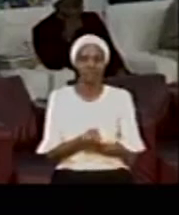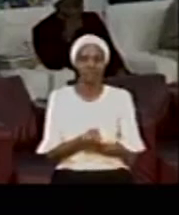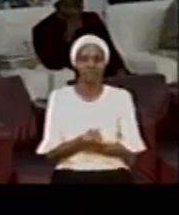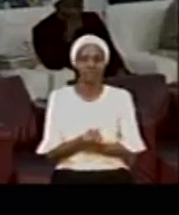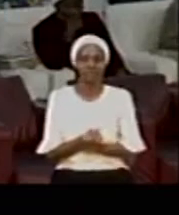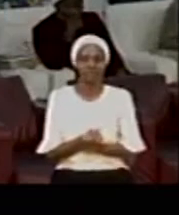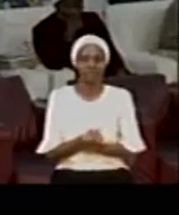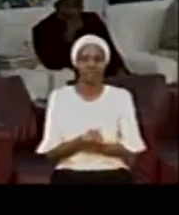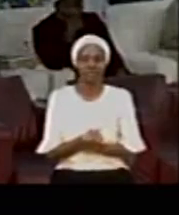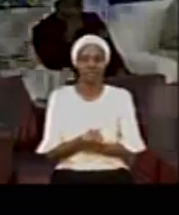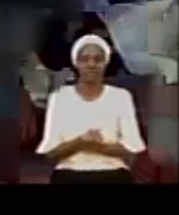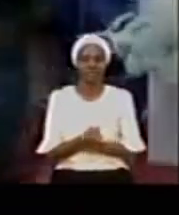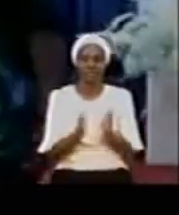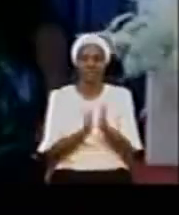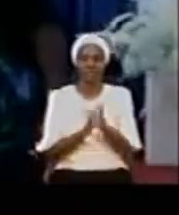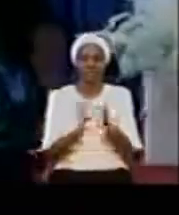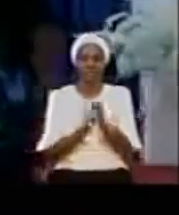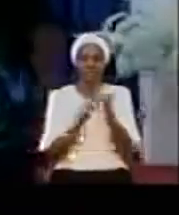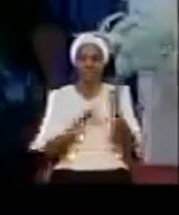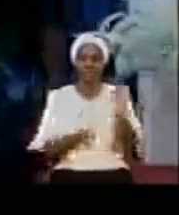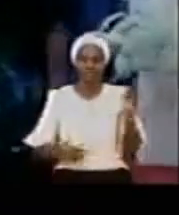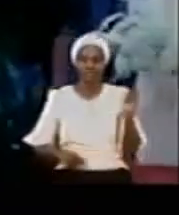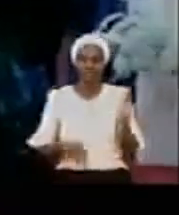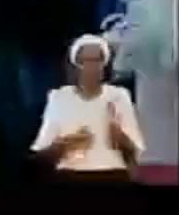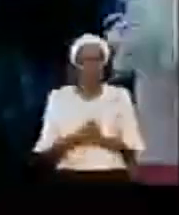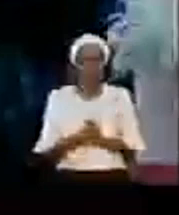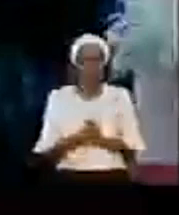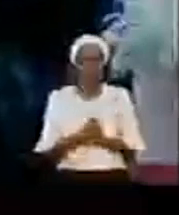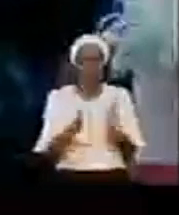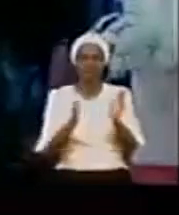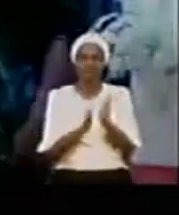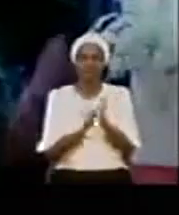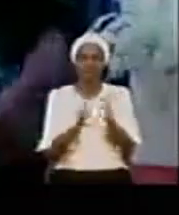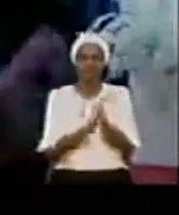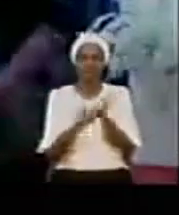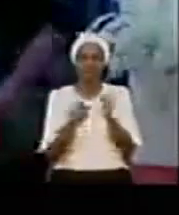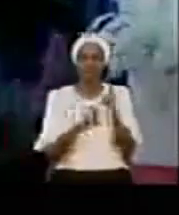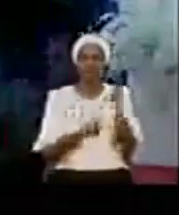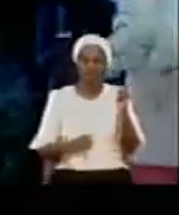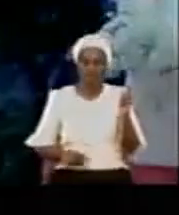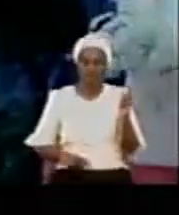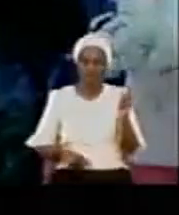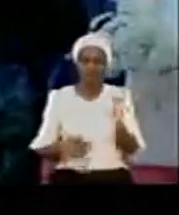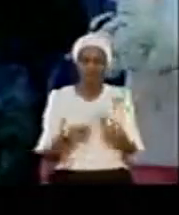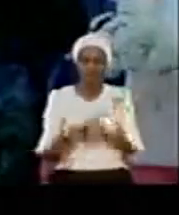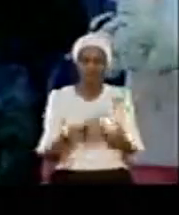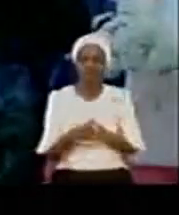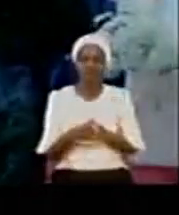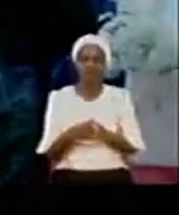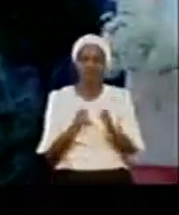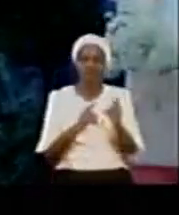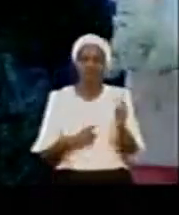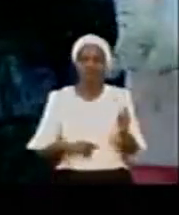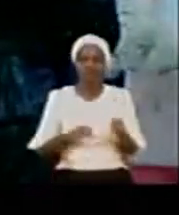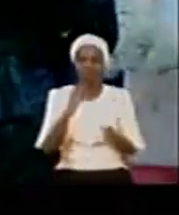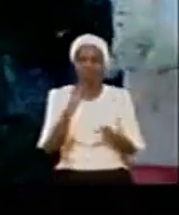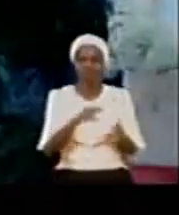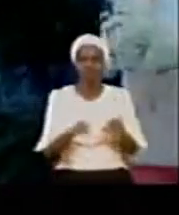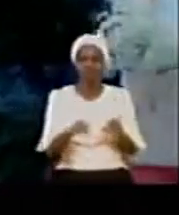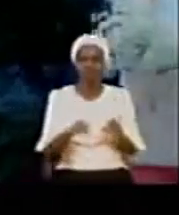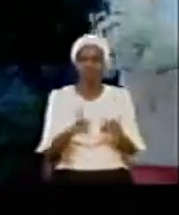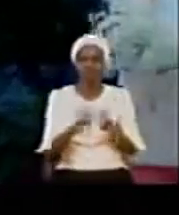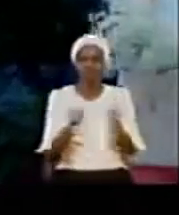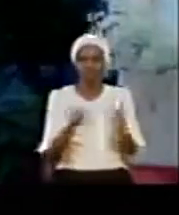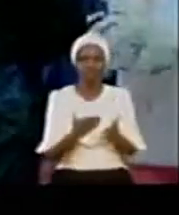Praise the Lord. The Lord is doing great things during this program. And we have